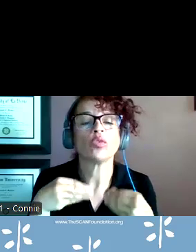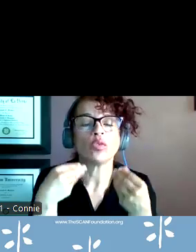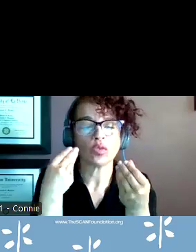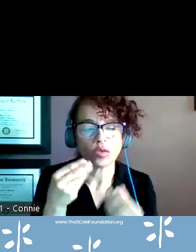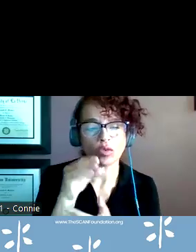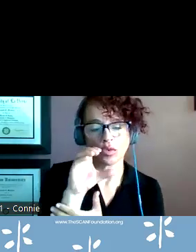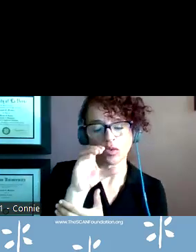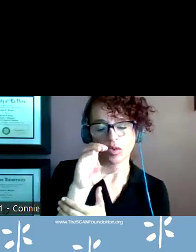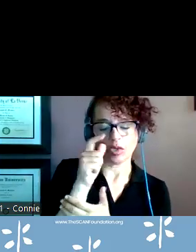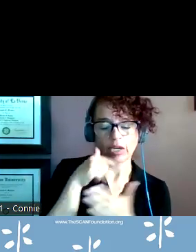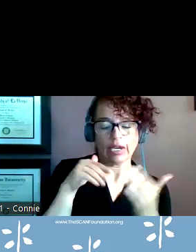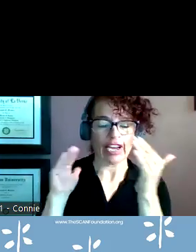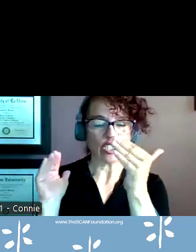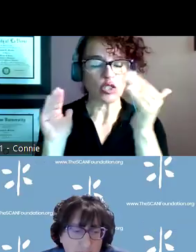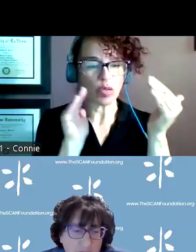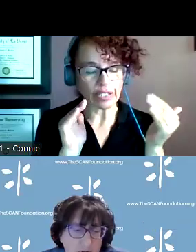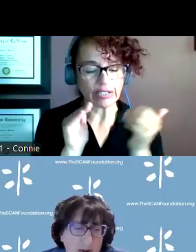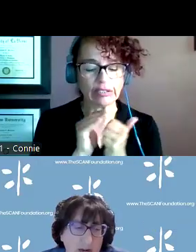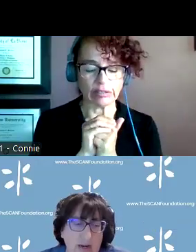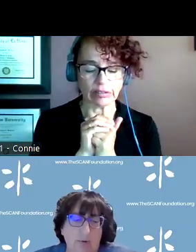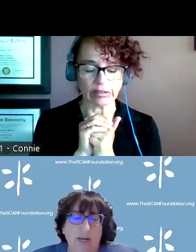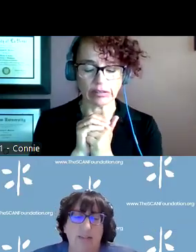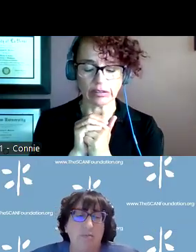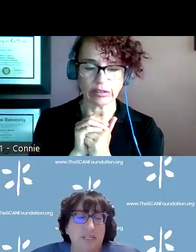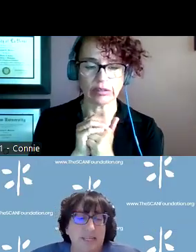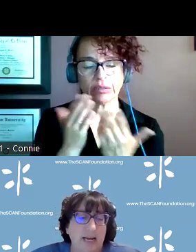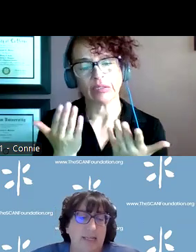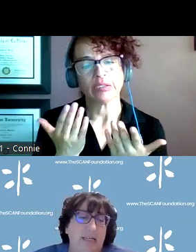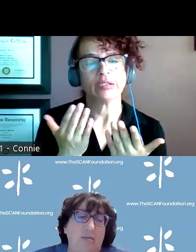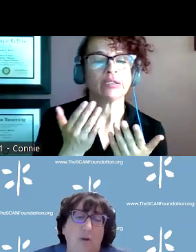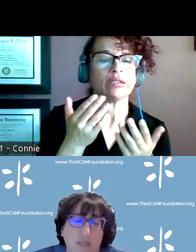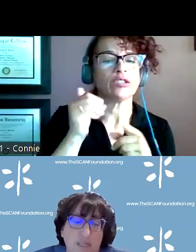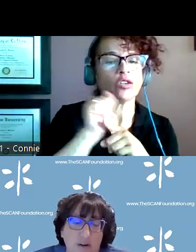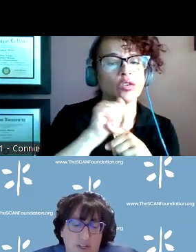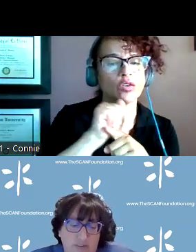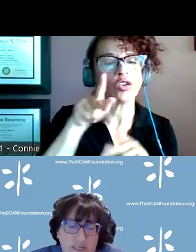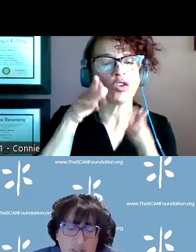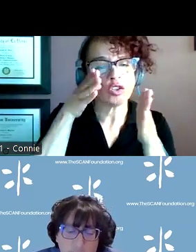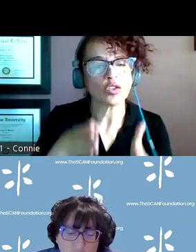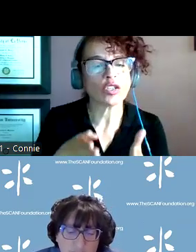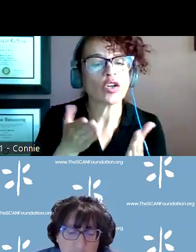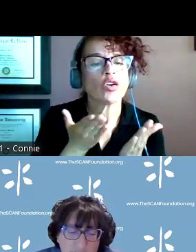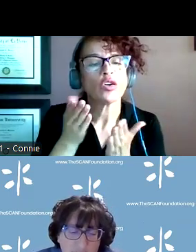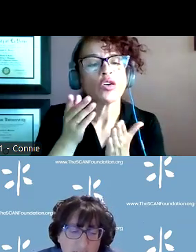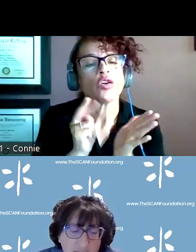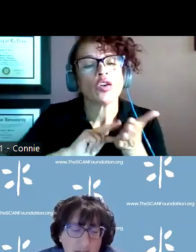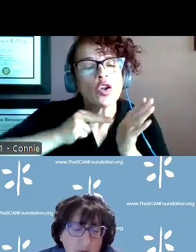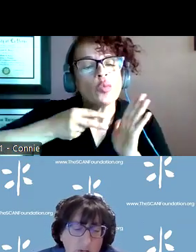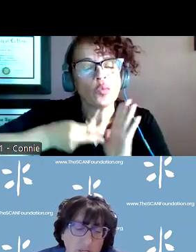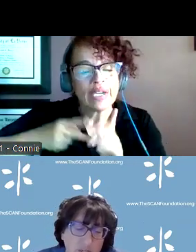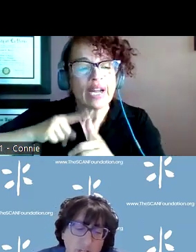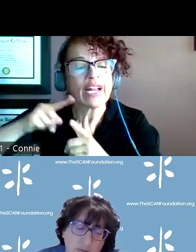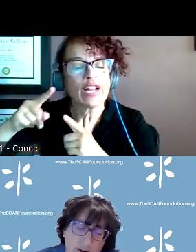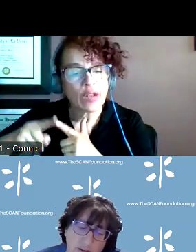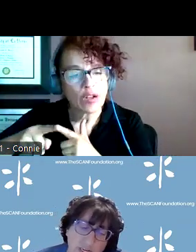CBO perspective on kind of what seamless access and person-centered services really means. And then we'll